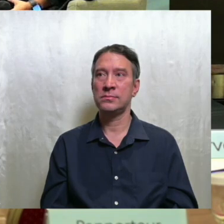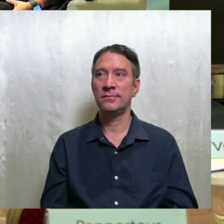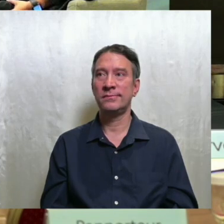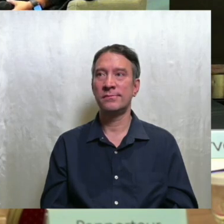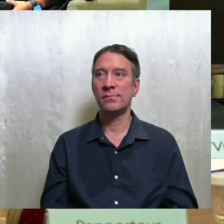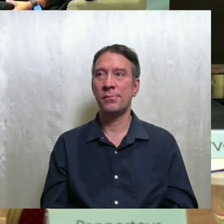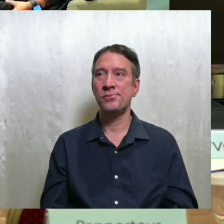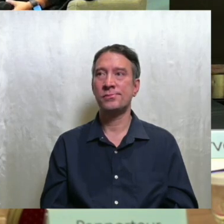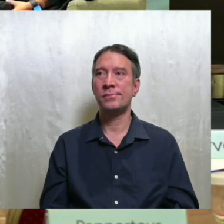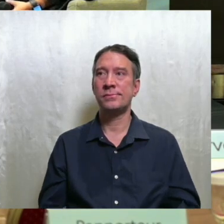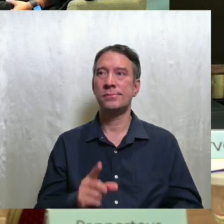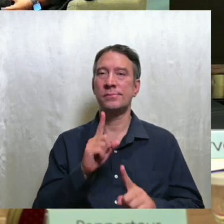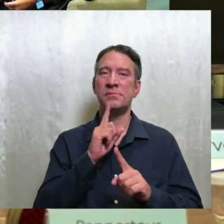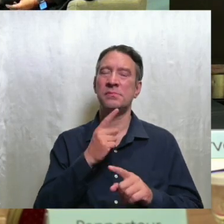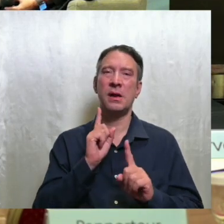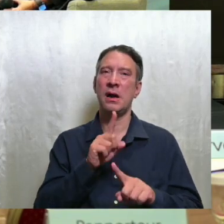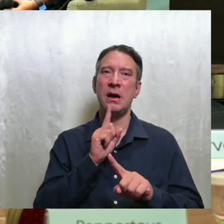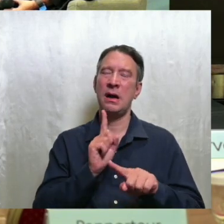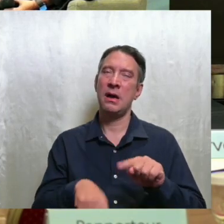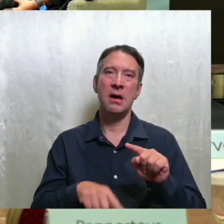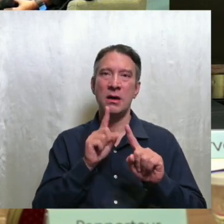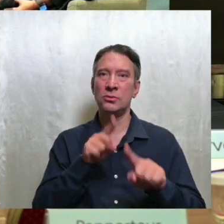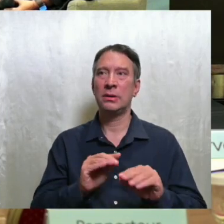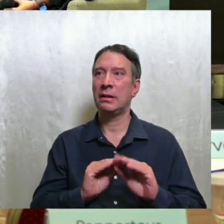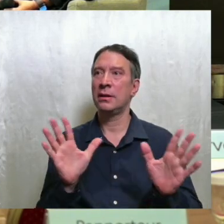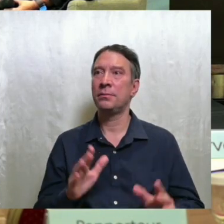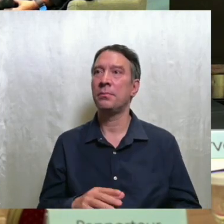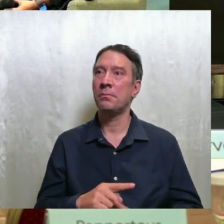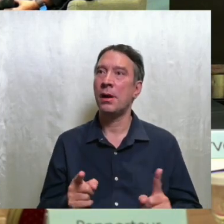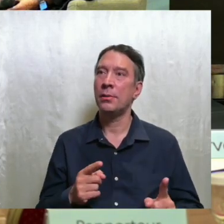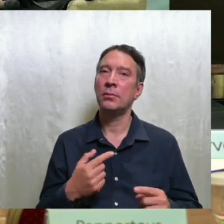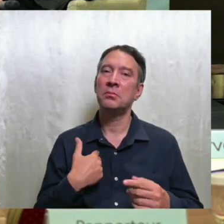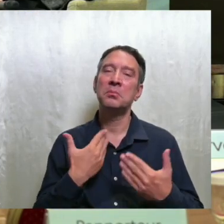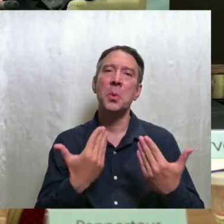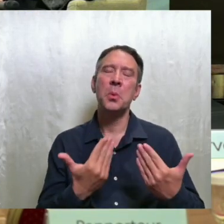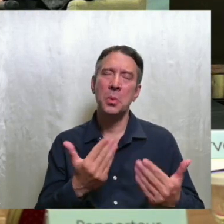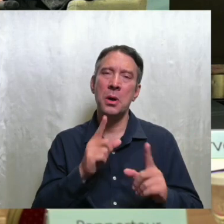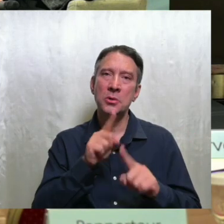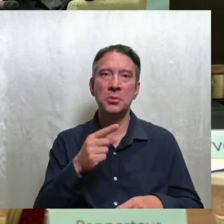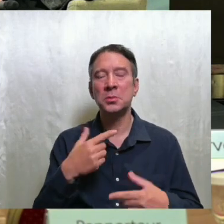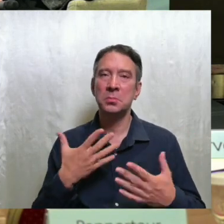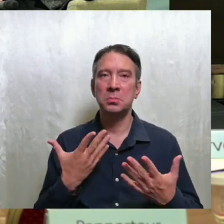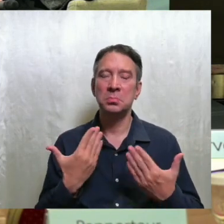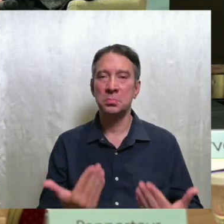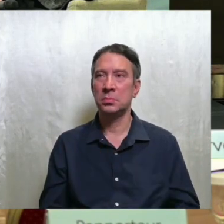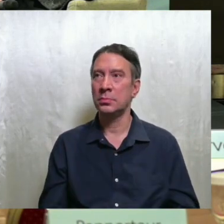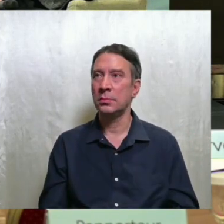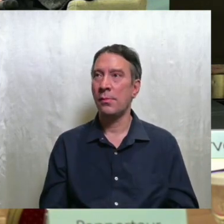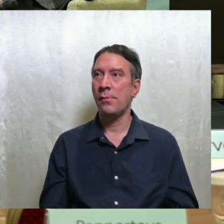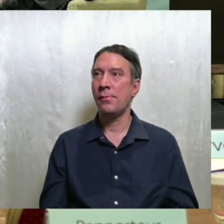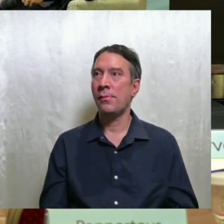Yeah, I guess one of the key concerns for all these endangered languages is the kind of data that is